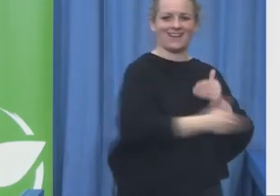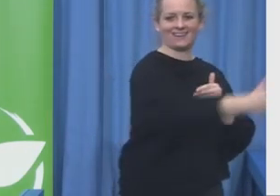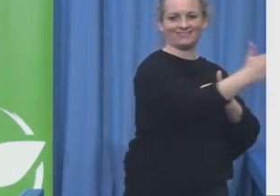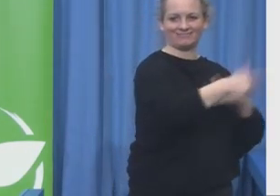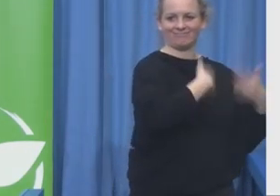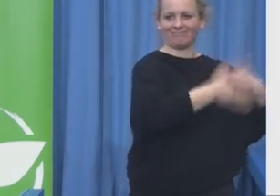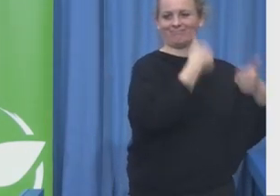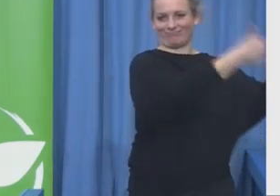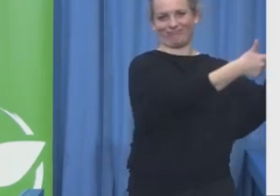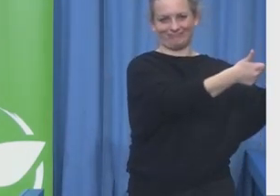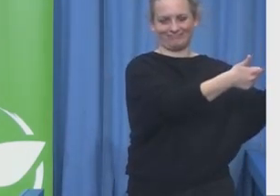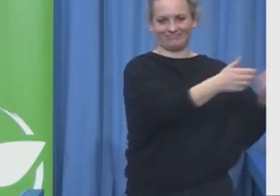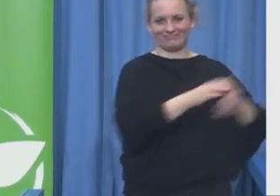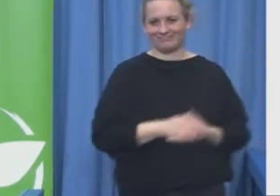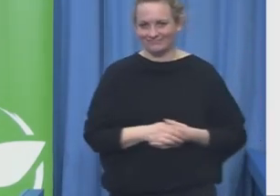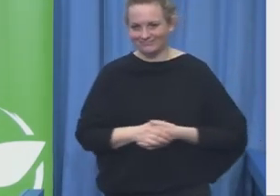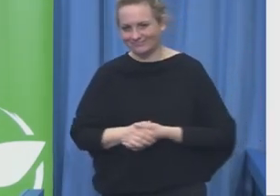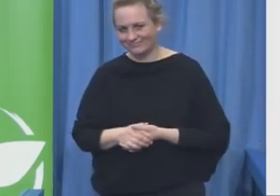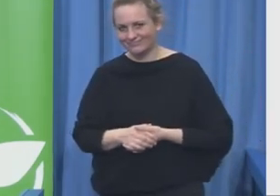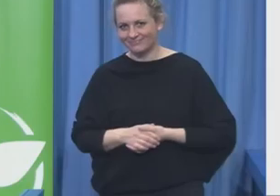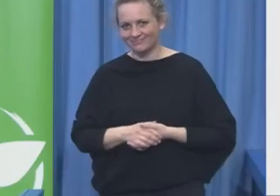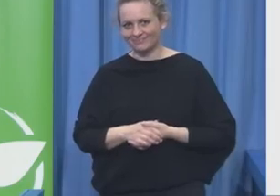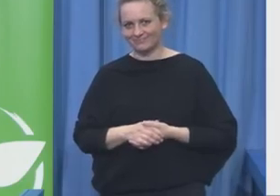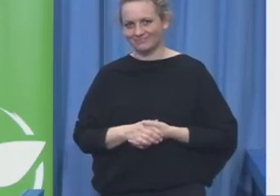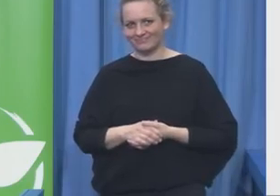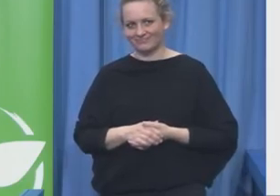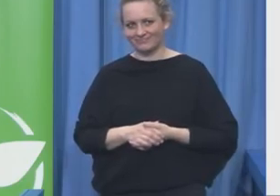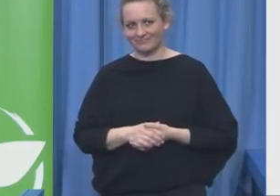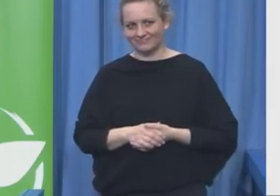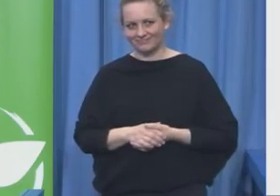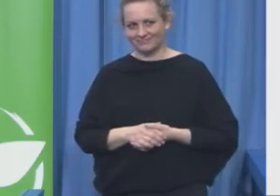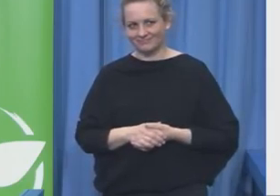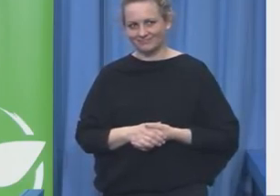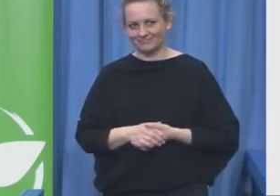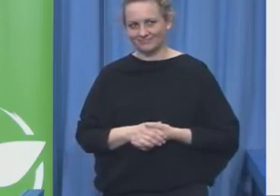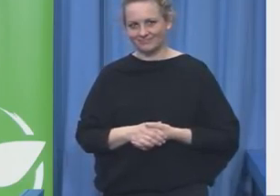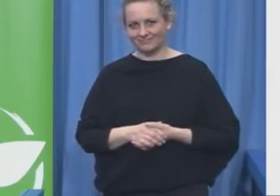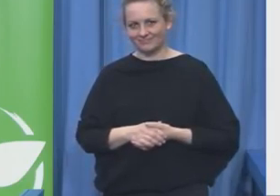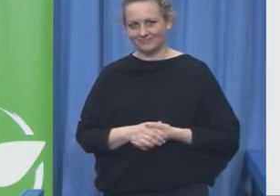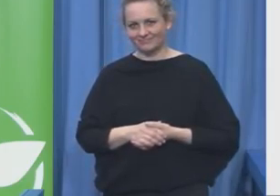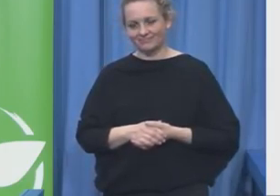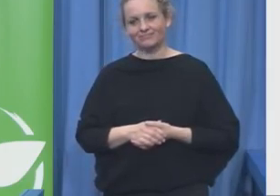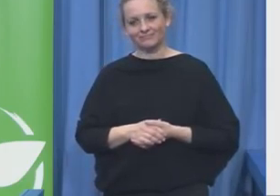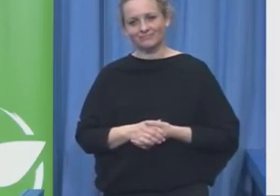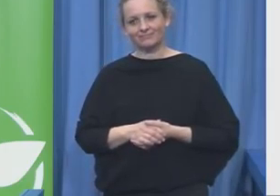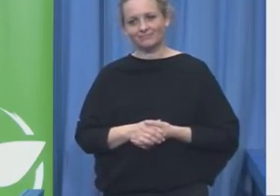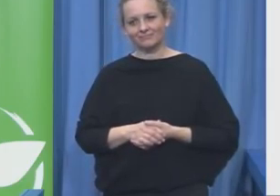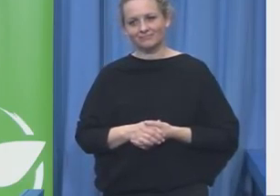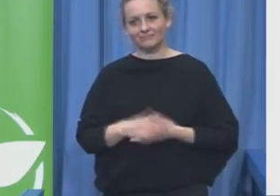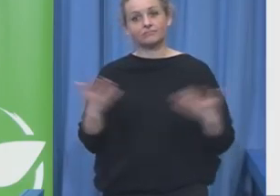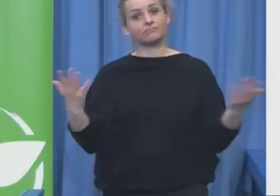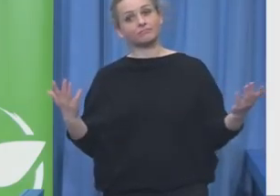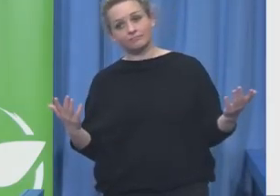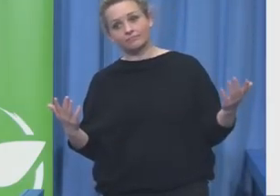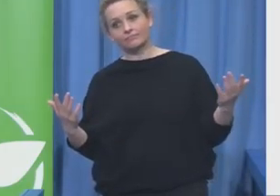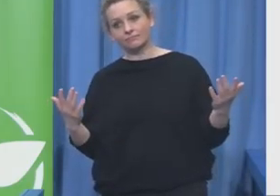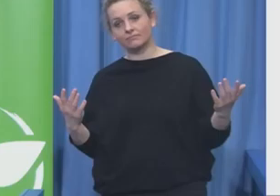Another reason of success is that we always work with mainstream services, again, like Leah was